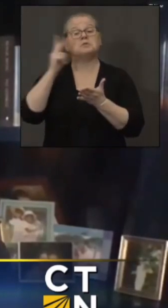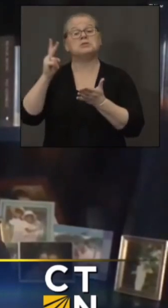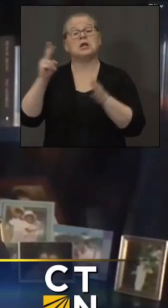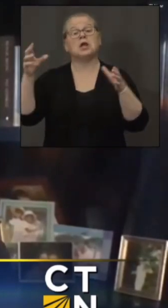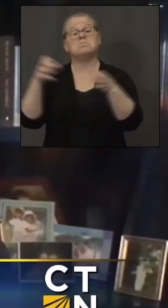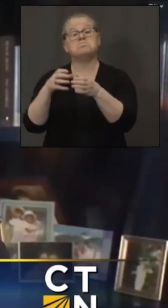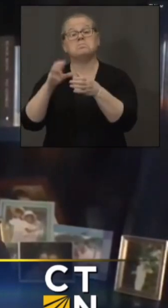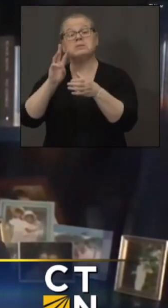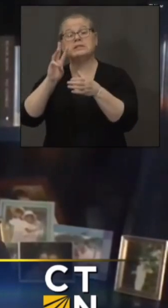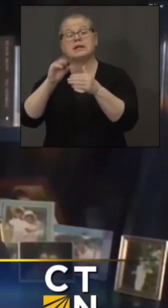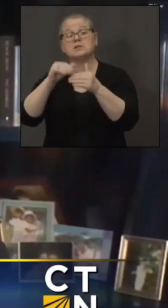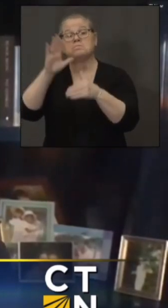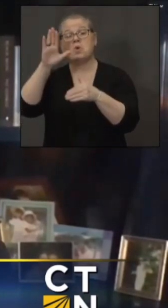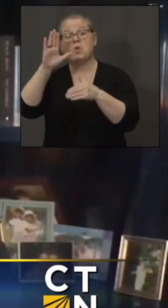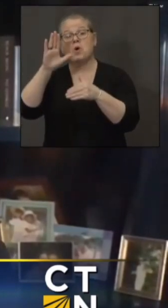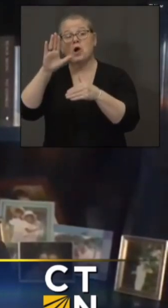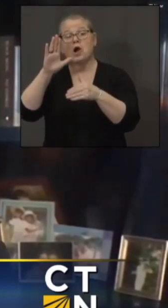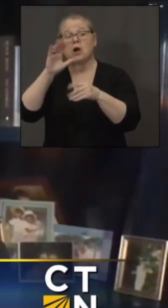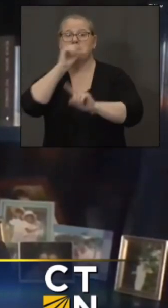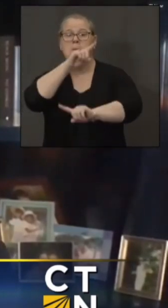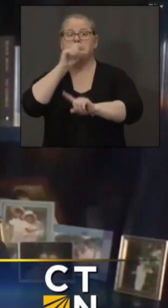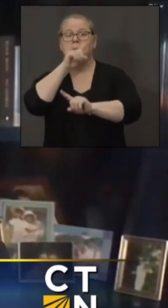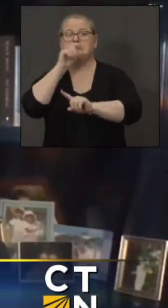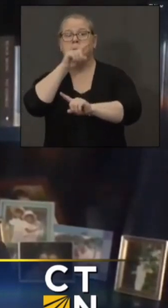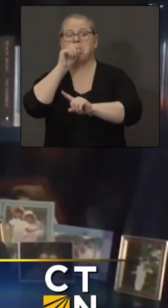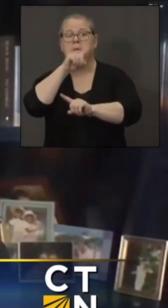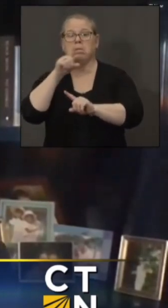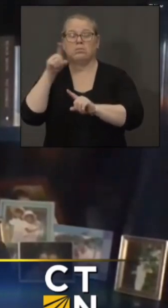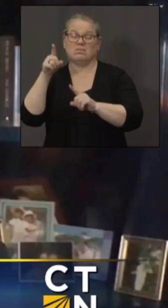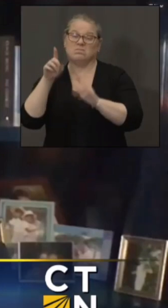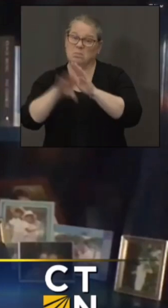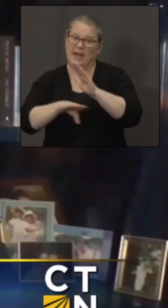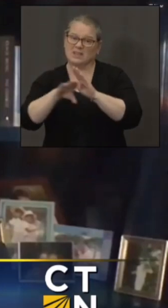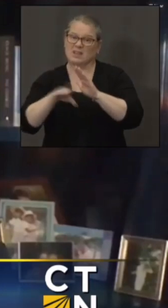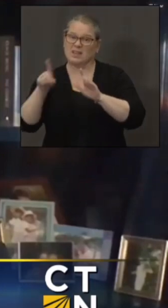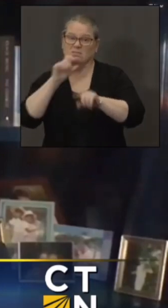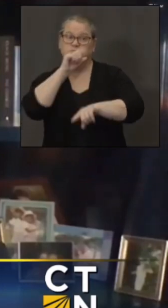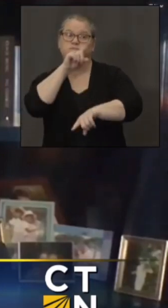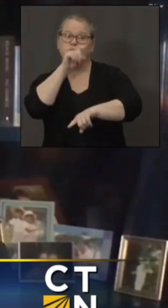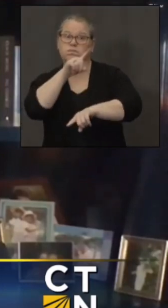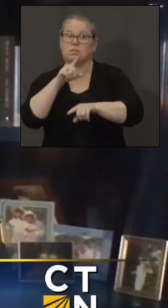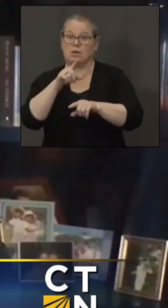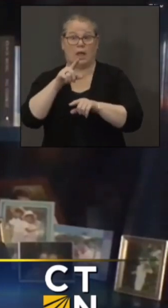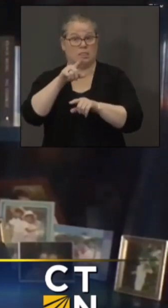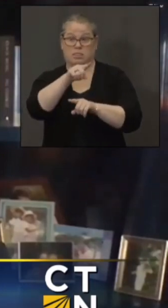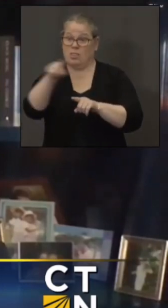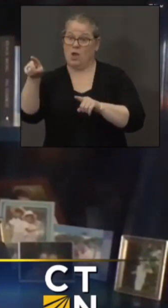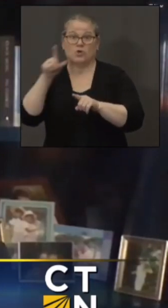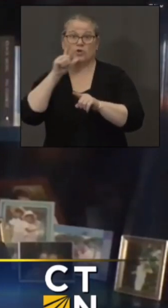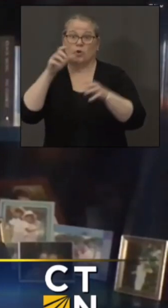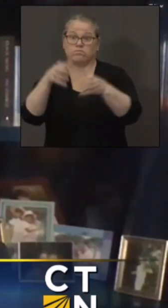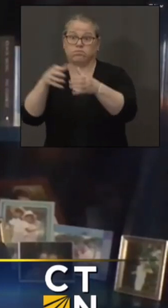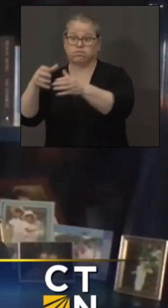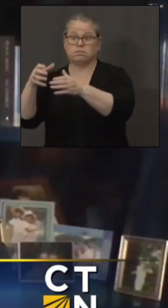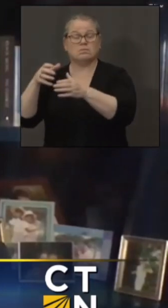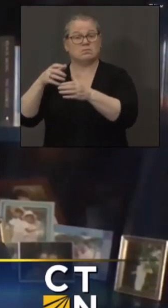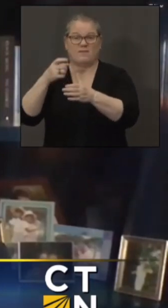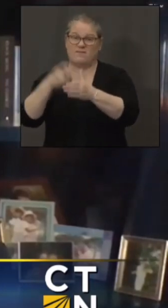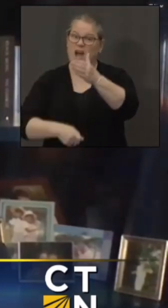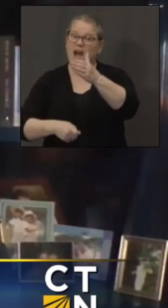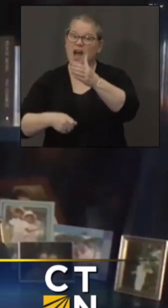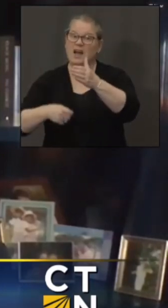folks, according to an executive order there, would be subject to hefty fines and maybe even 30 days in jail. Would